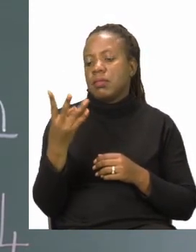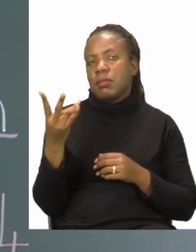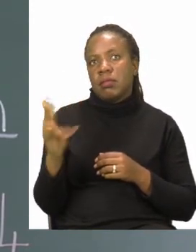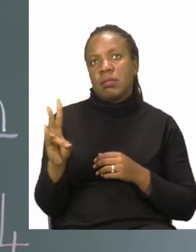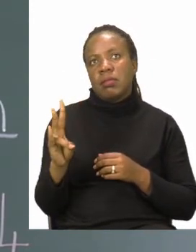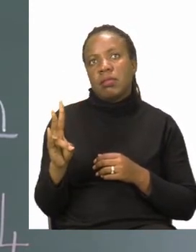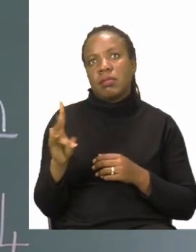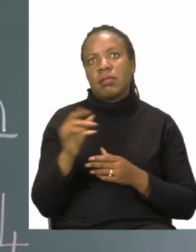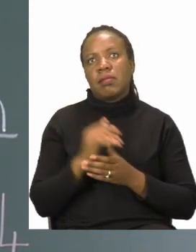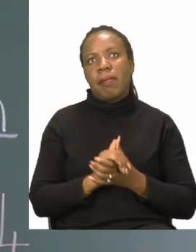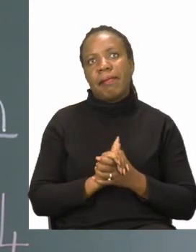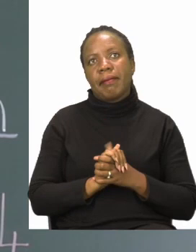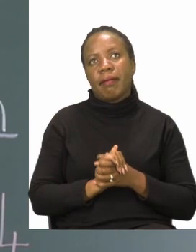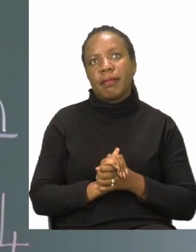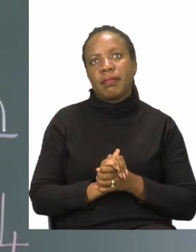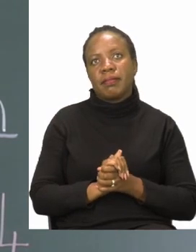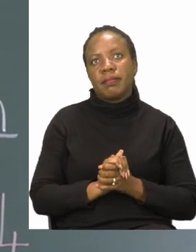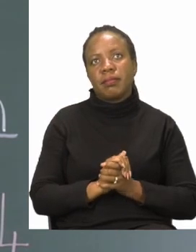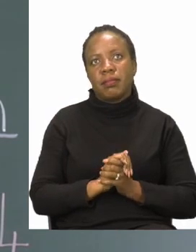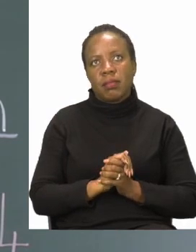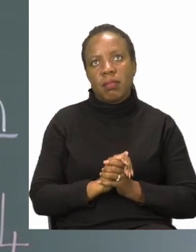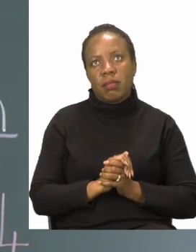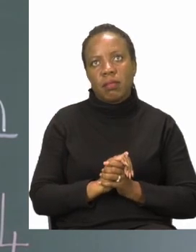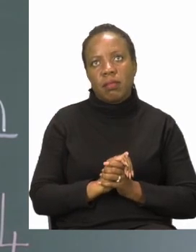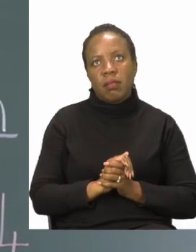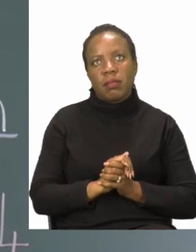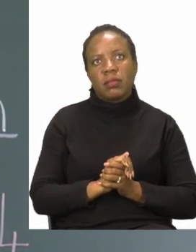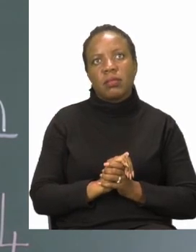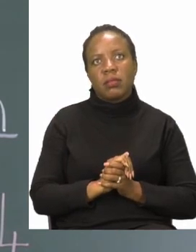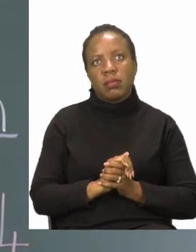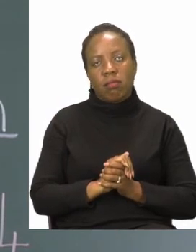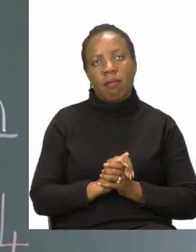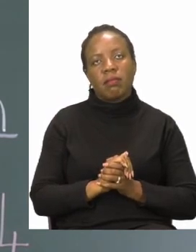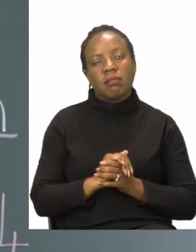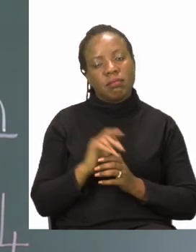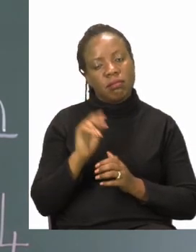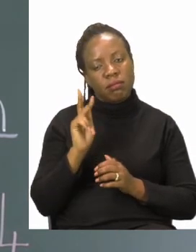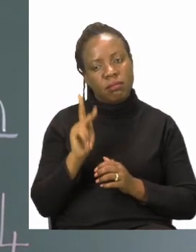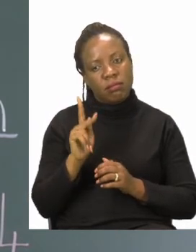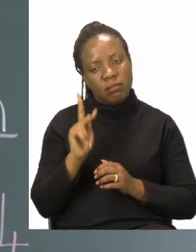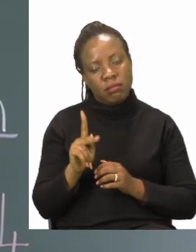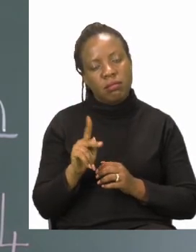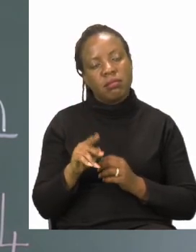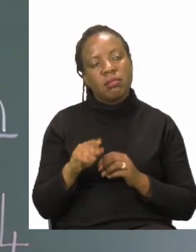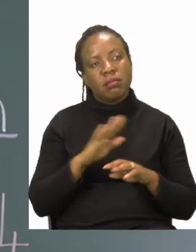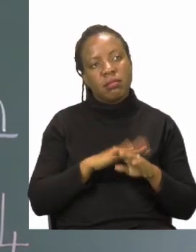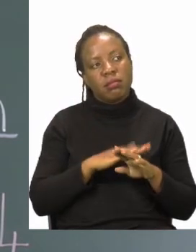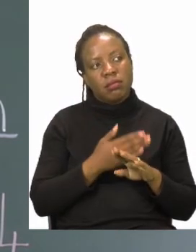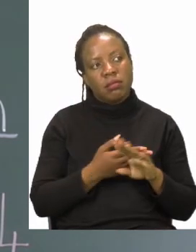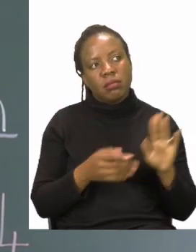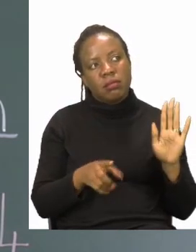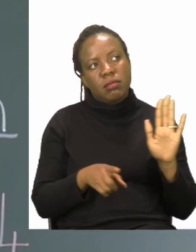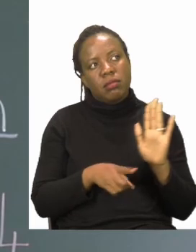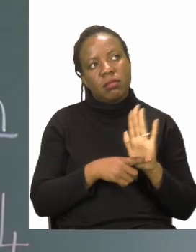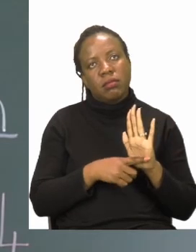27. Right. Let's look at an example of a minus sum.